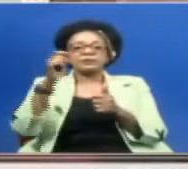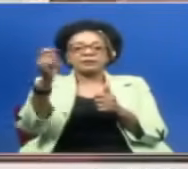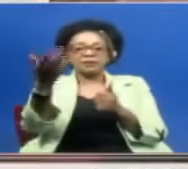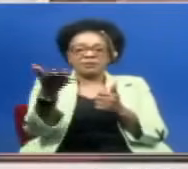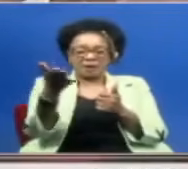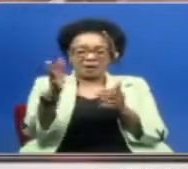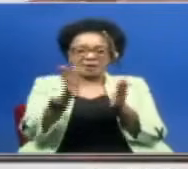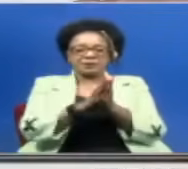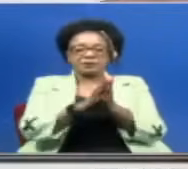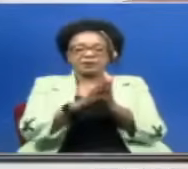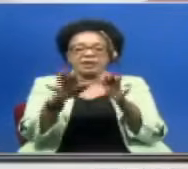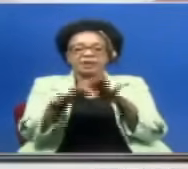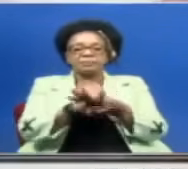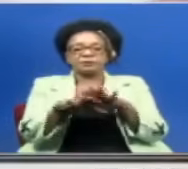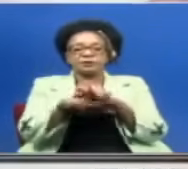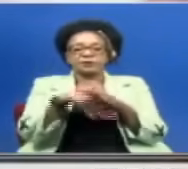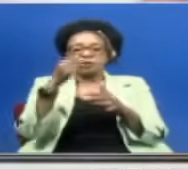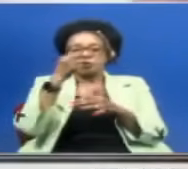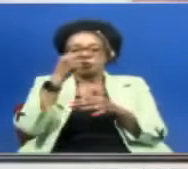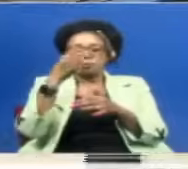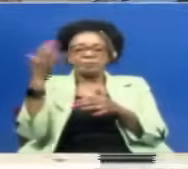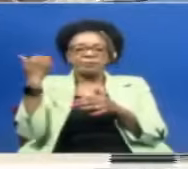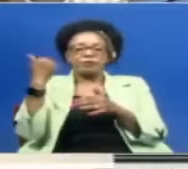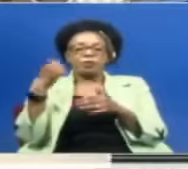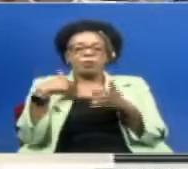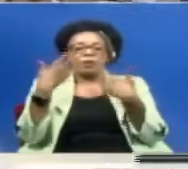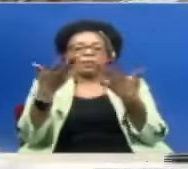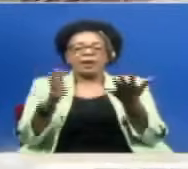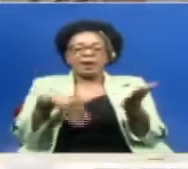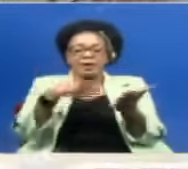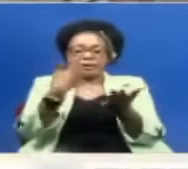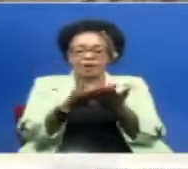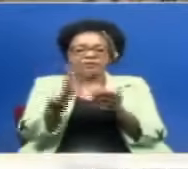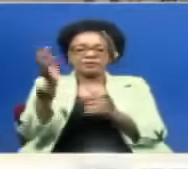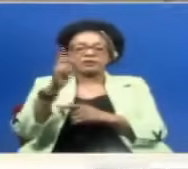Deputy President William Ruto on board, arrived in Nairobi.